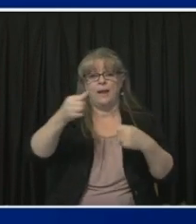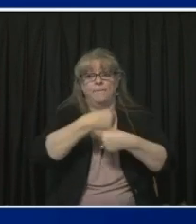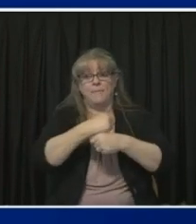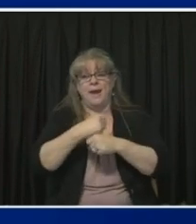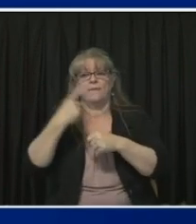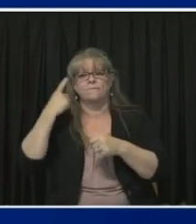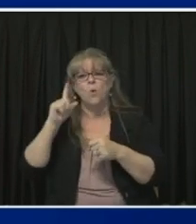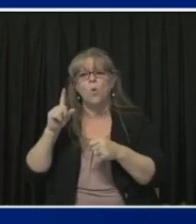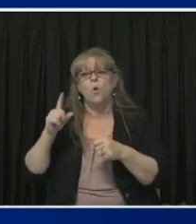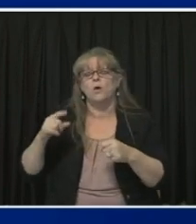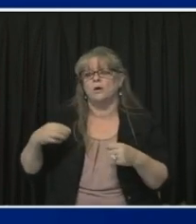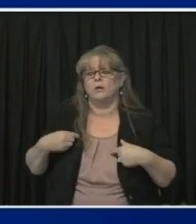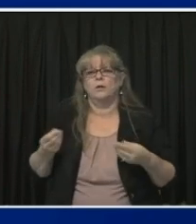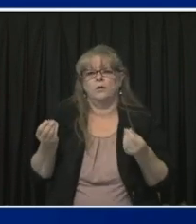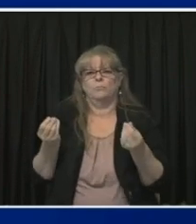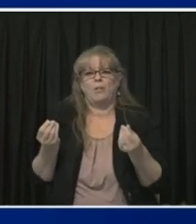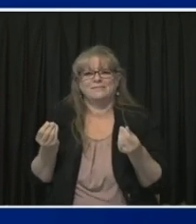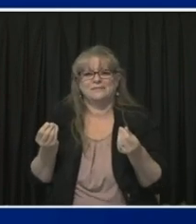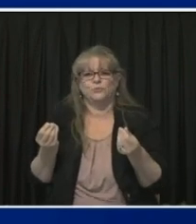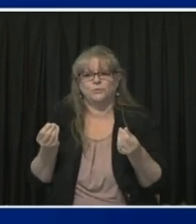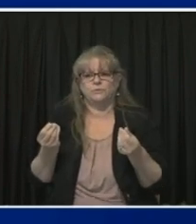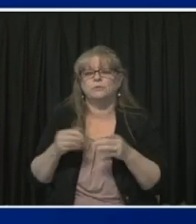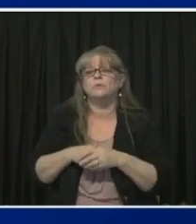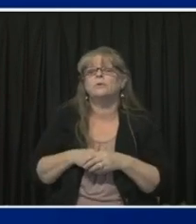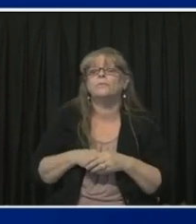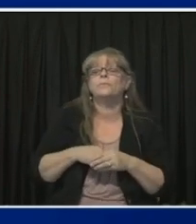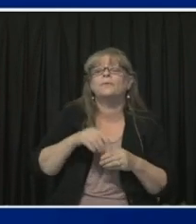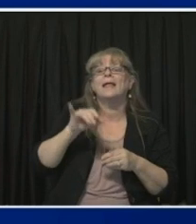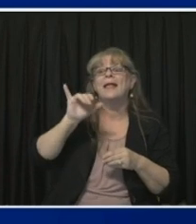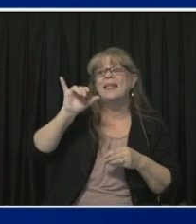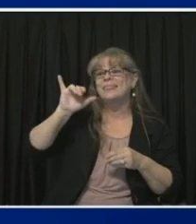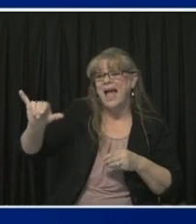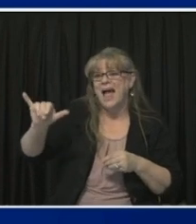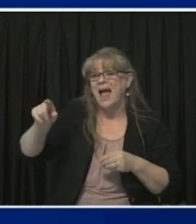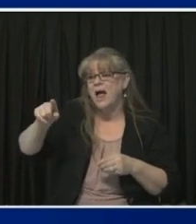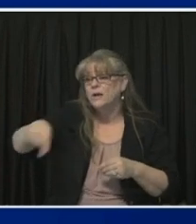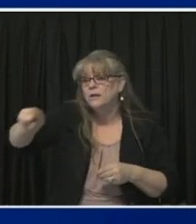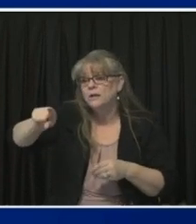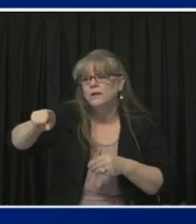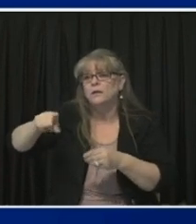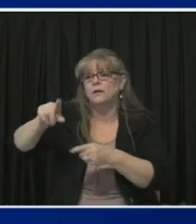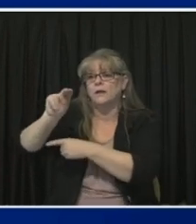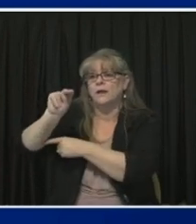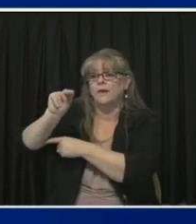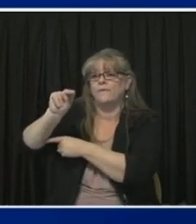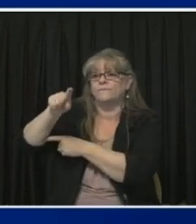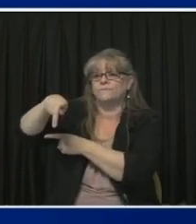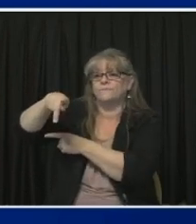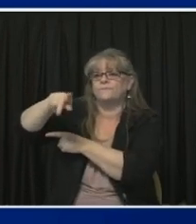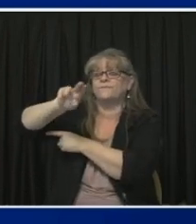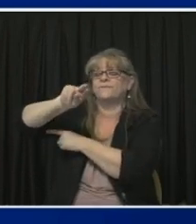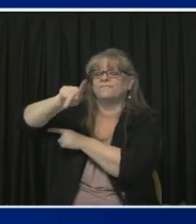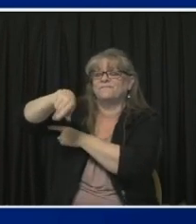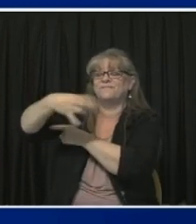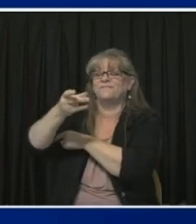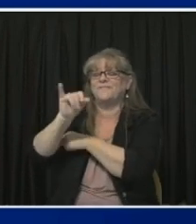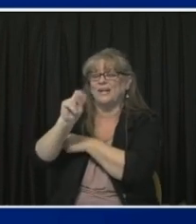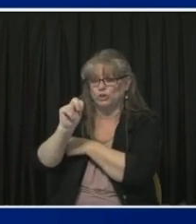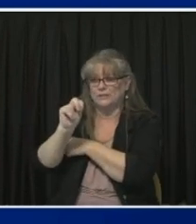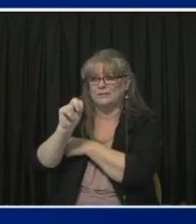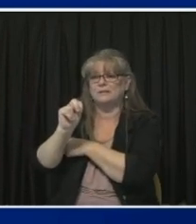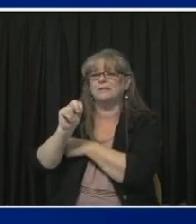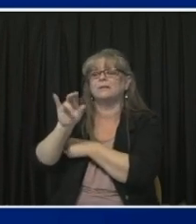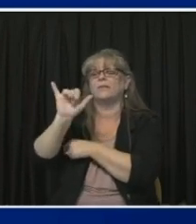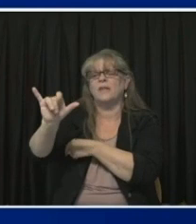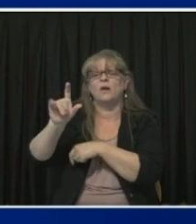ColoradoMaskProject.com. This one was actually made by Function Wear. A number of Colorado outdoor industry apparel manufacturers have converted to